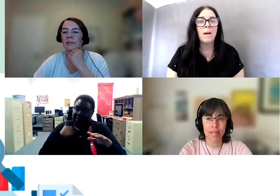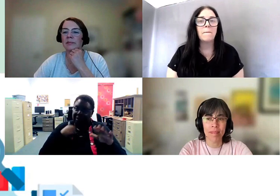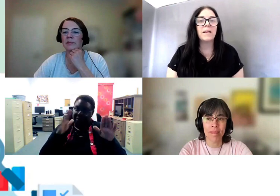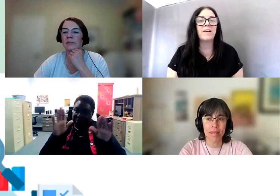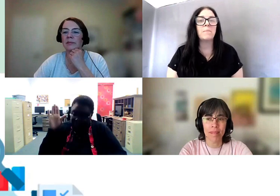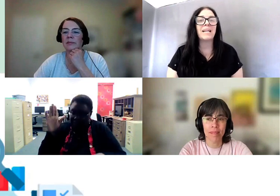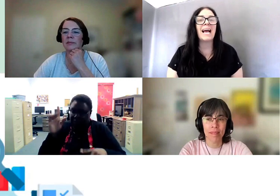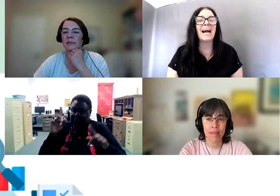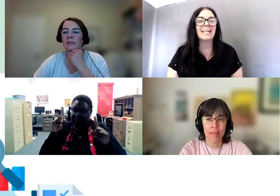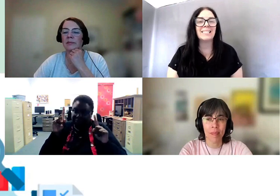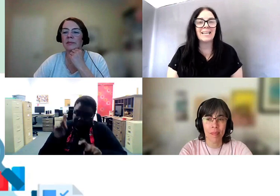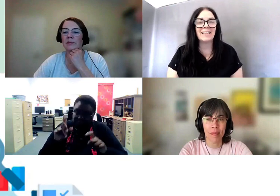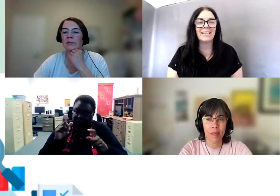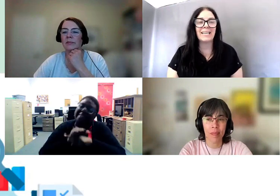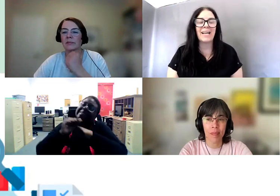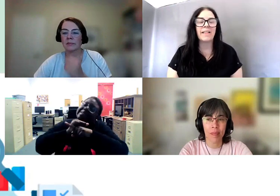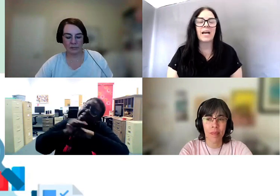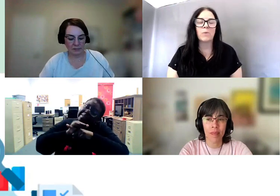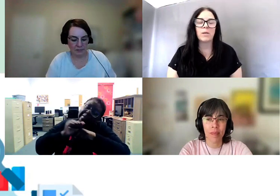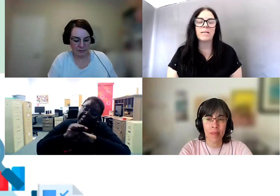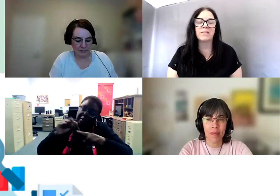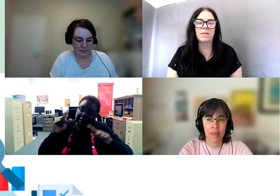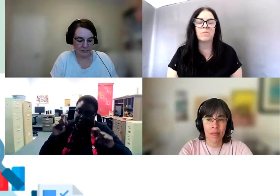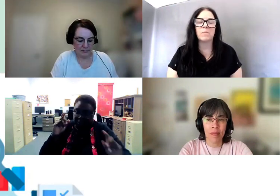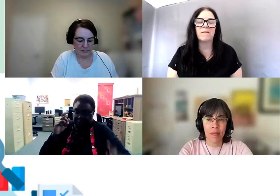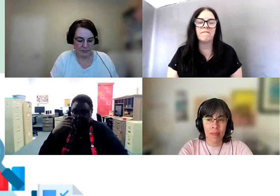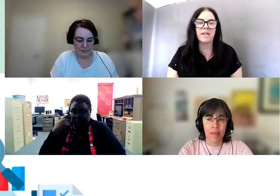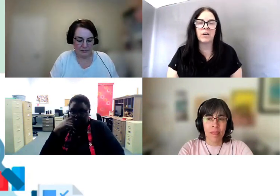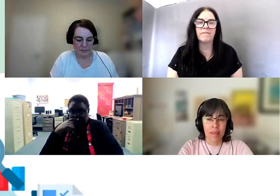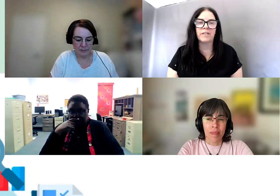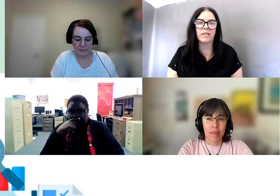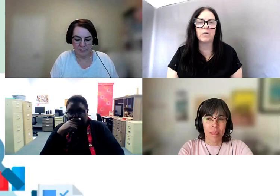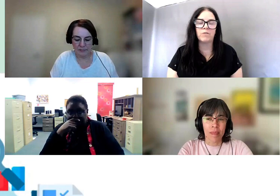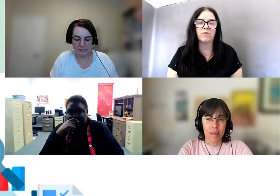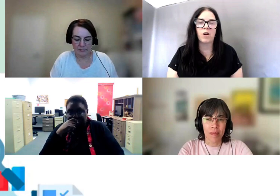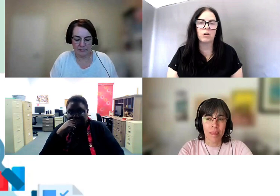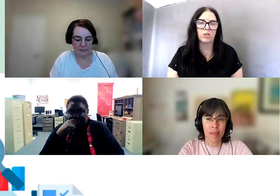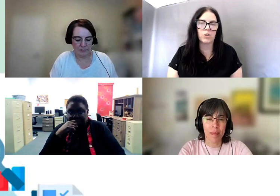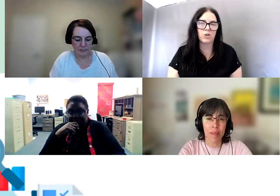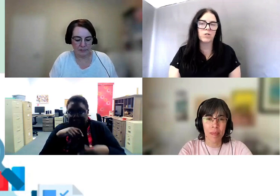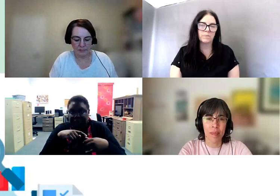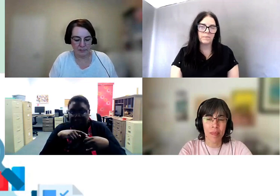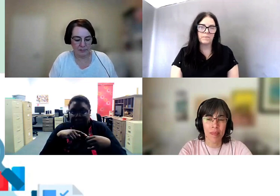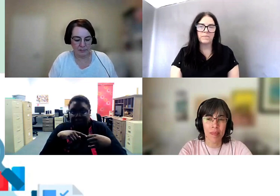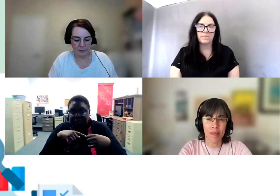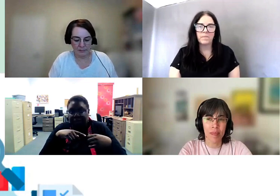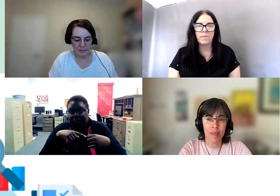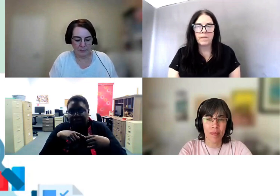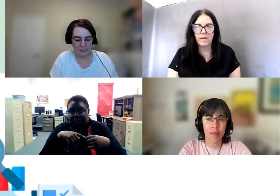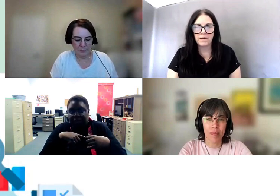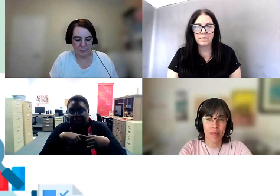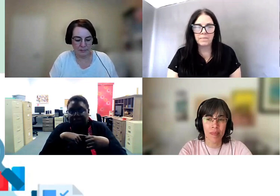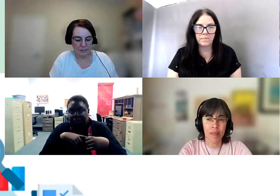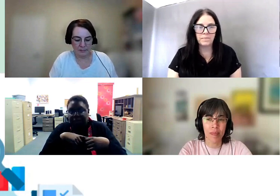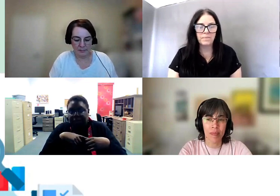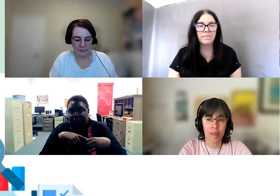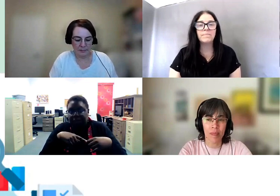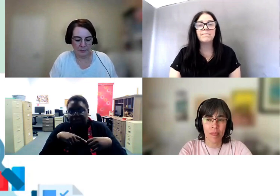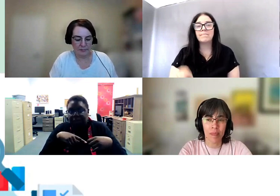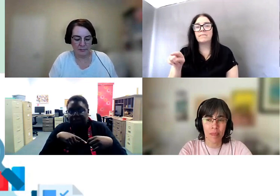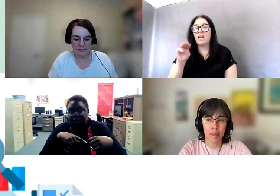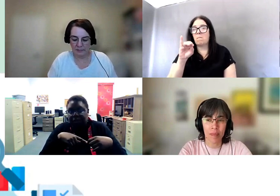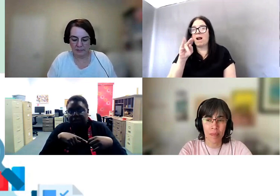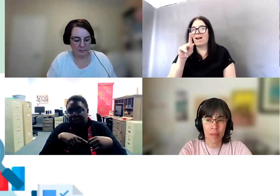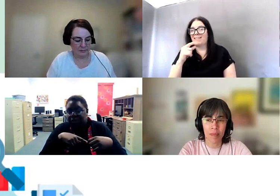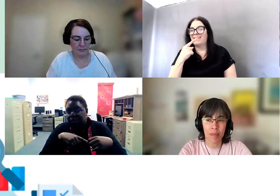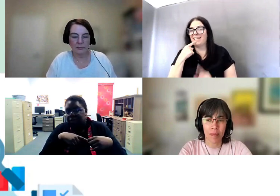resource, but if anybody has anything like that, that would be something that would be very, very helpful for our learners. Yeah. And it goes back to the levels.